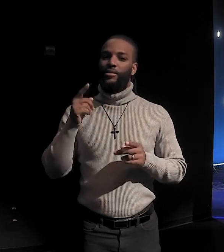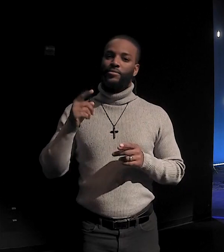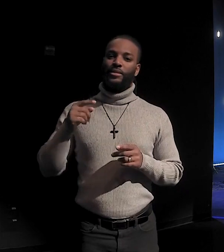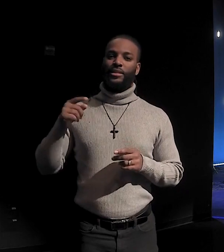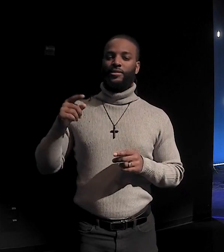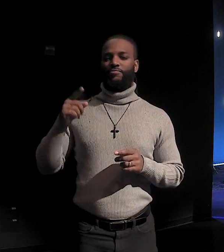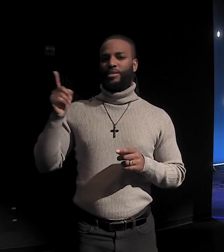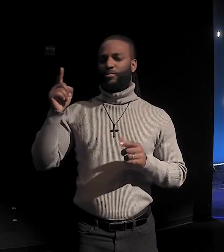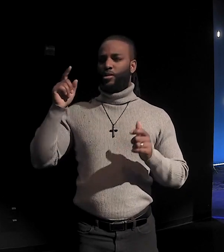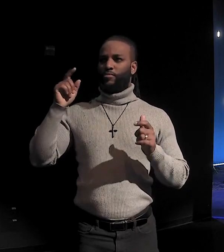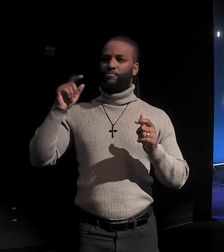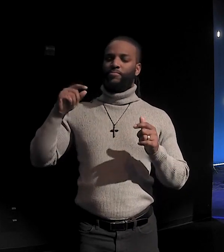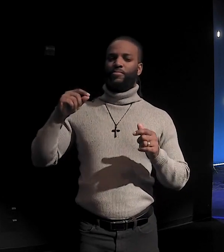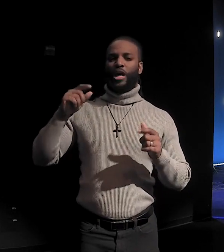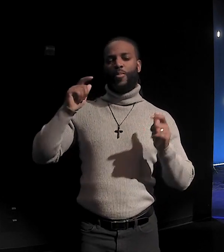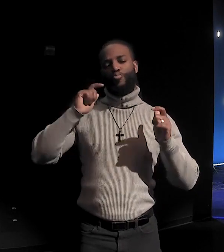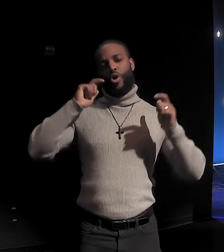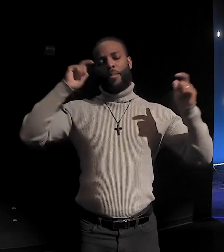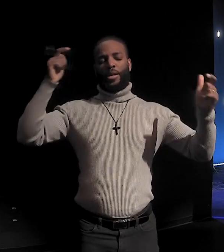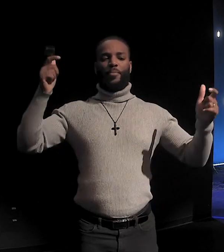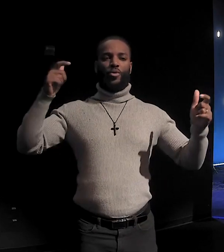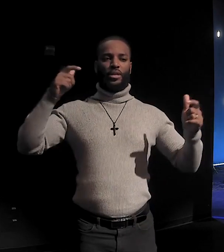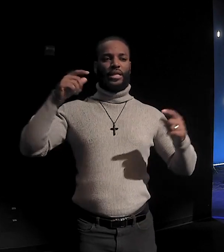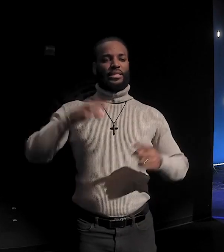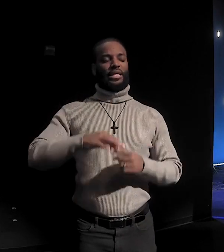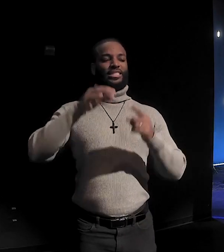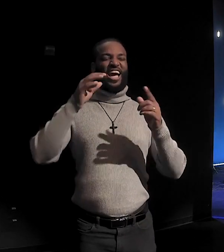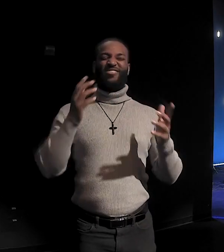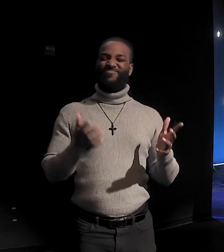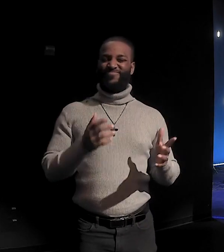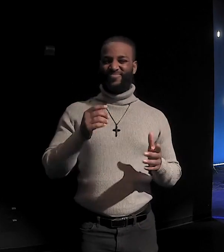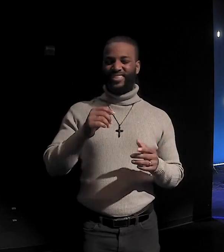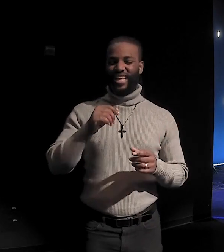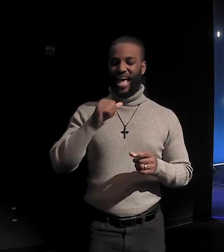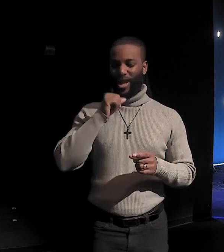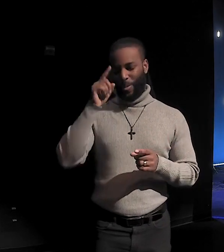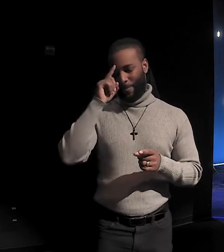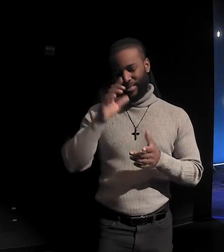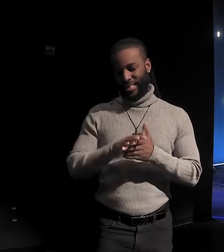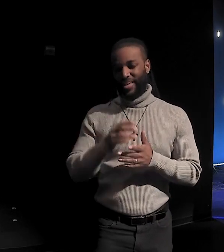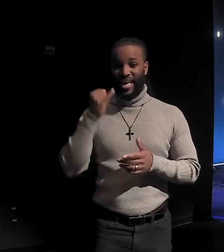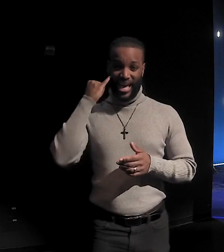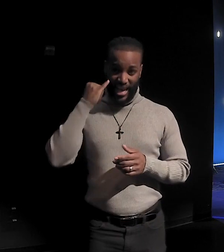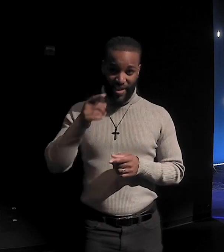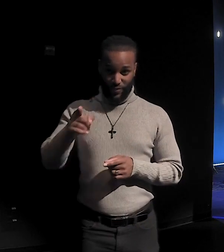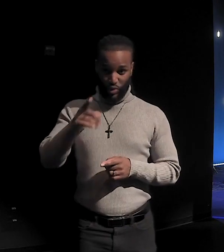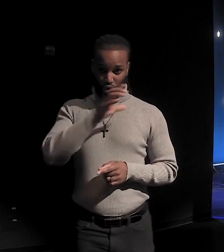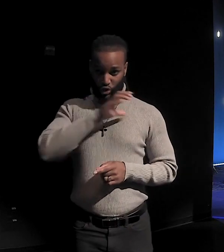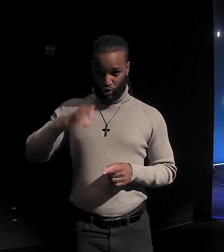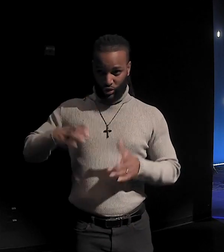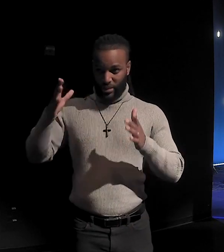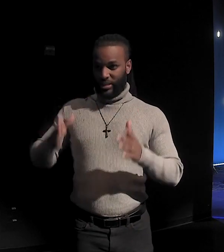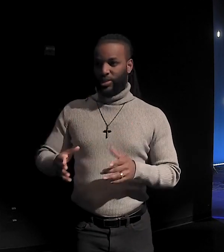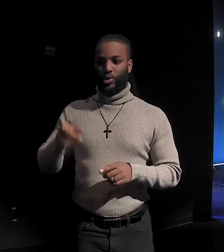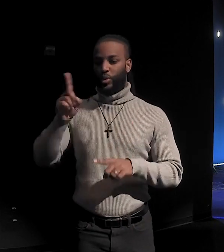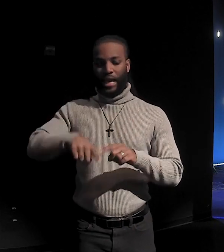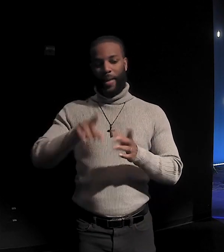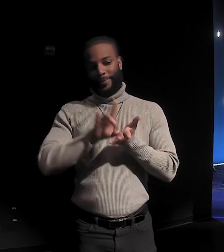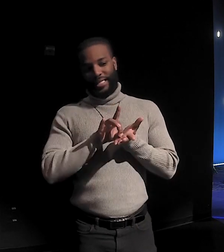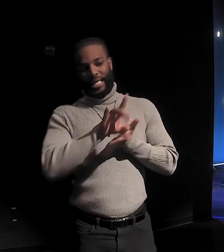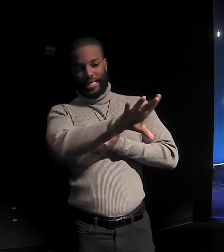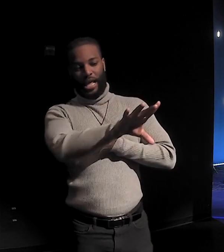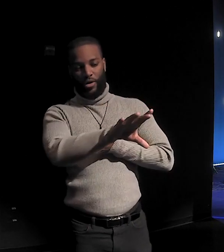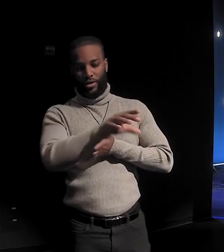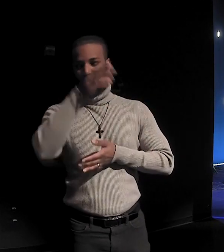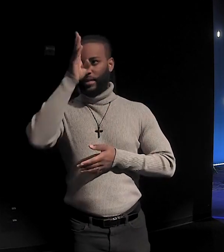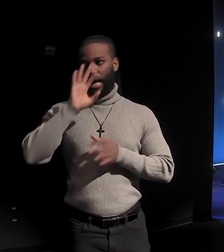up, set aside. I don't believe if you're a Christ follower, you can ever be removed from the family of God. If the Holy Spirit is